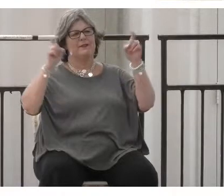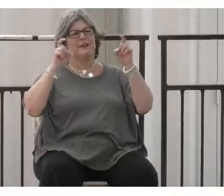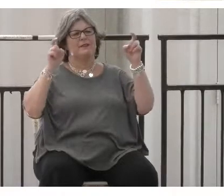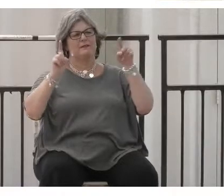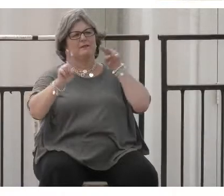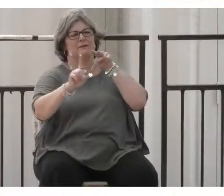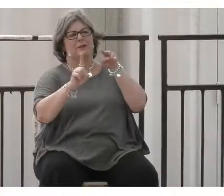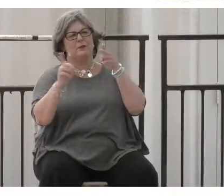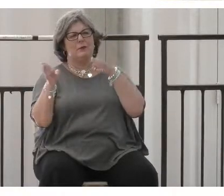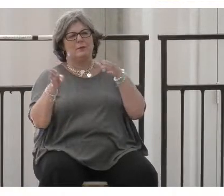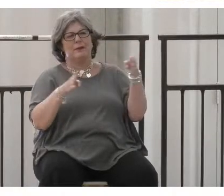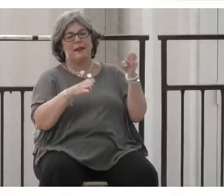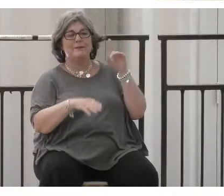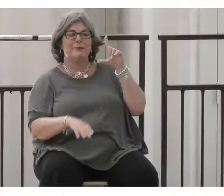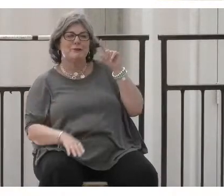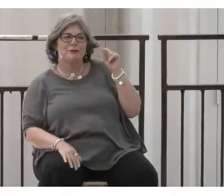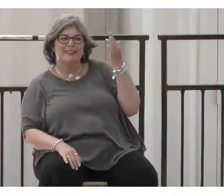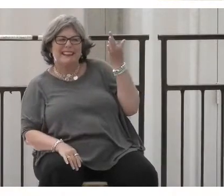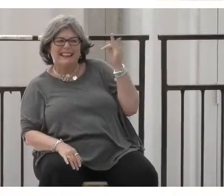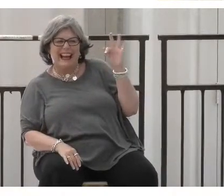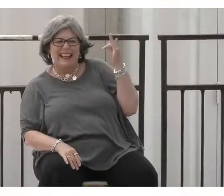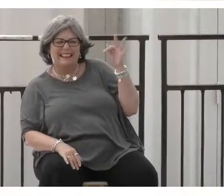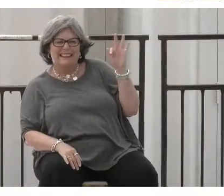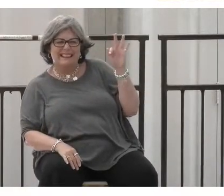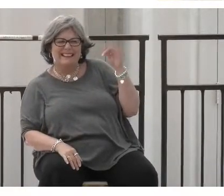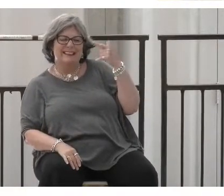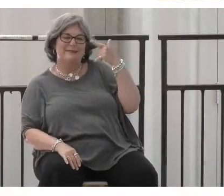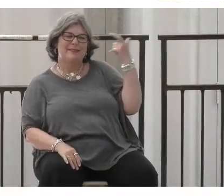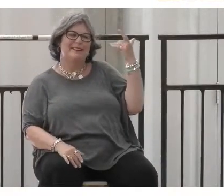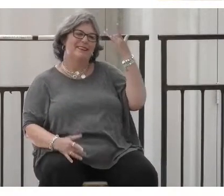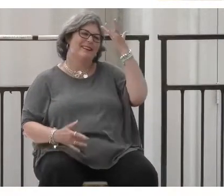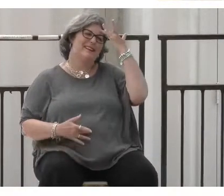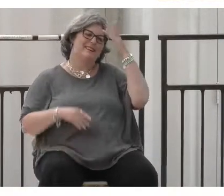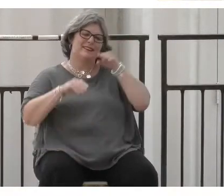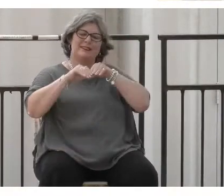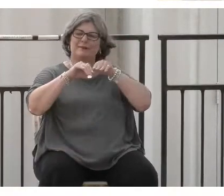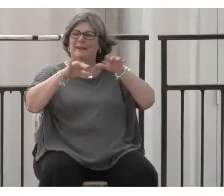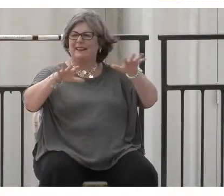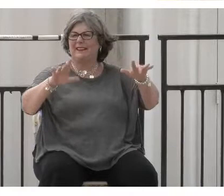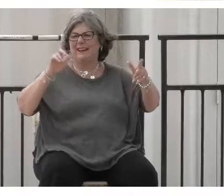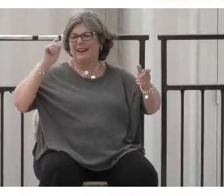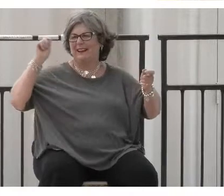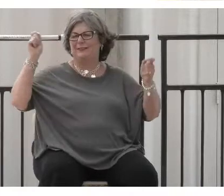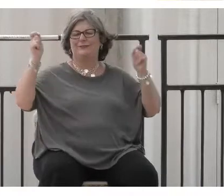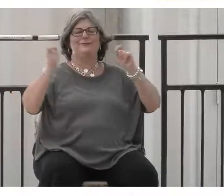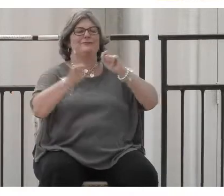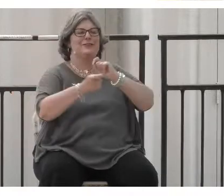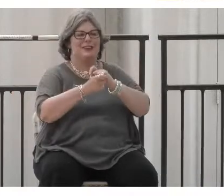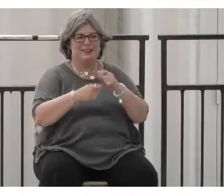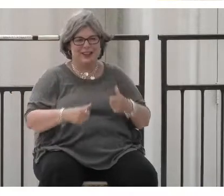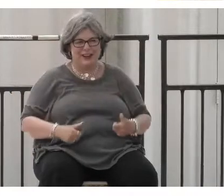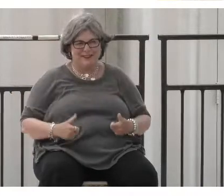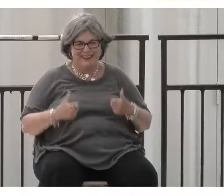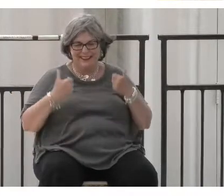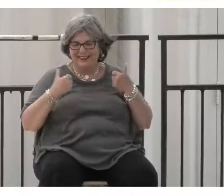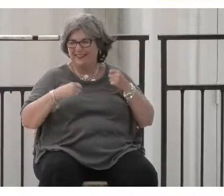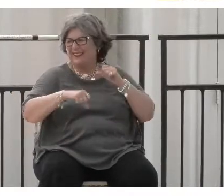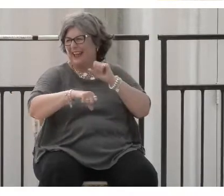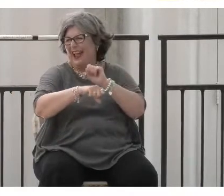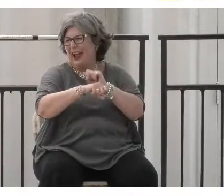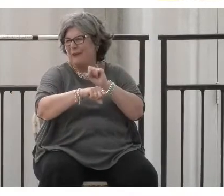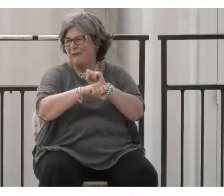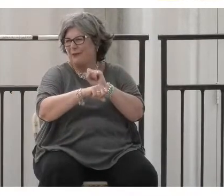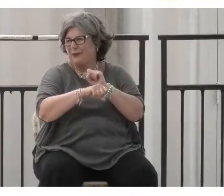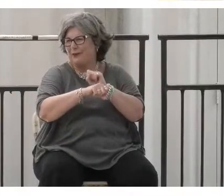planned for 2019, and because of the pandemic, we had to all change the way we live and work. And so